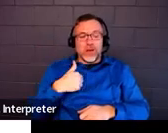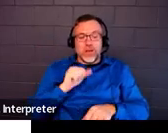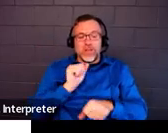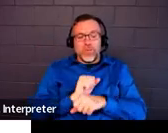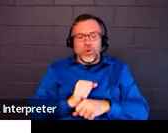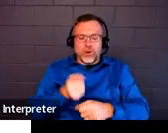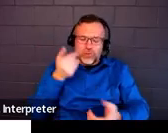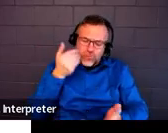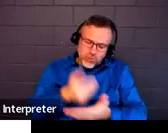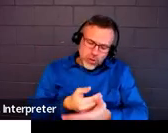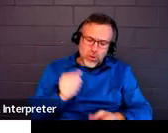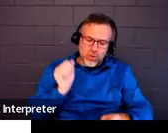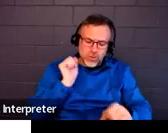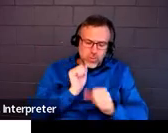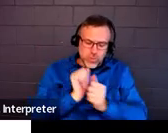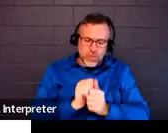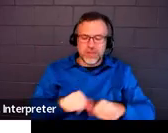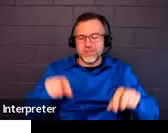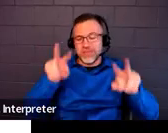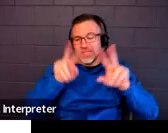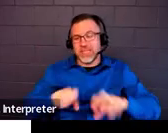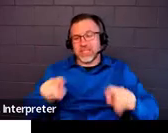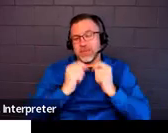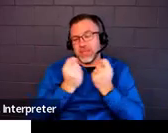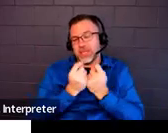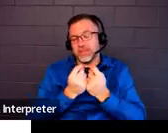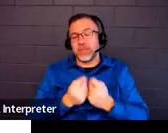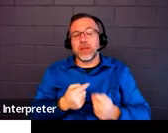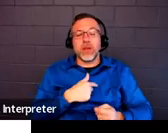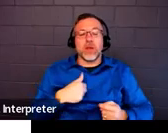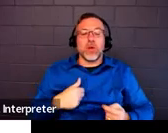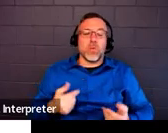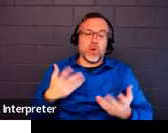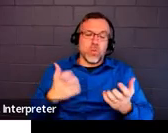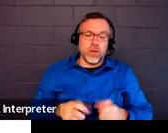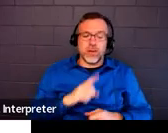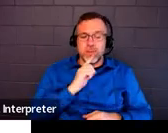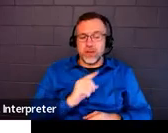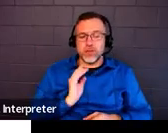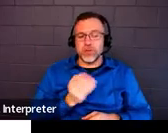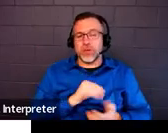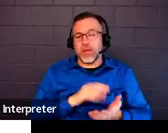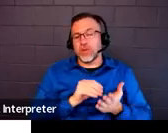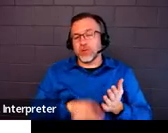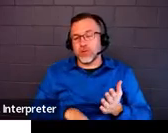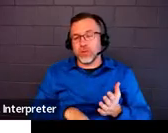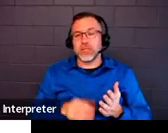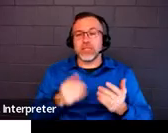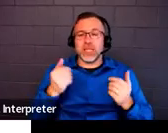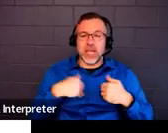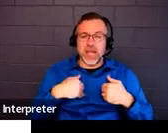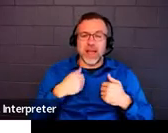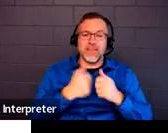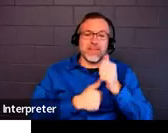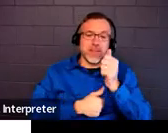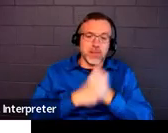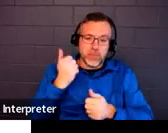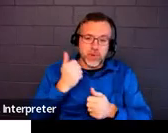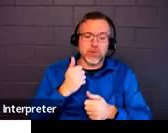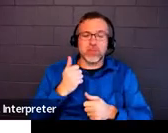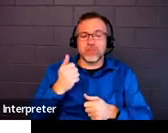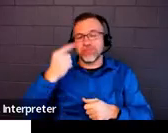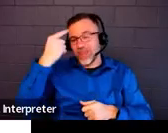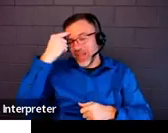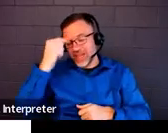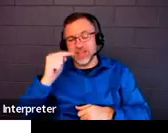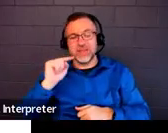team, and we really want to ensure that our students who have the most significant cognitive disabilities